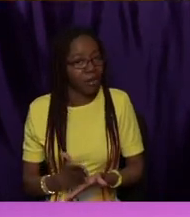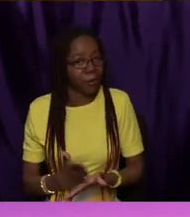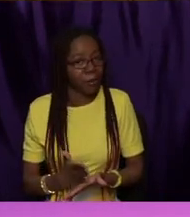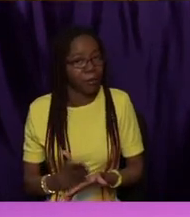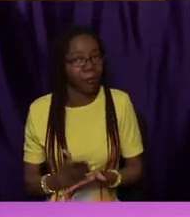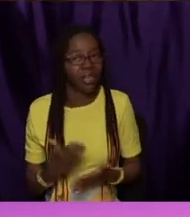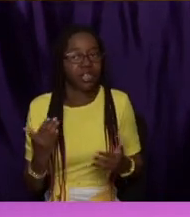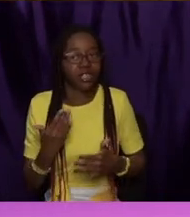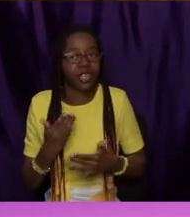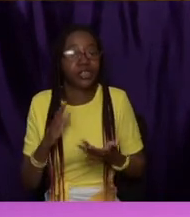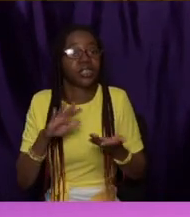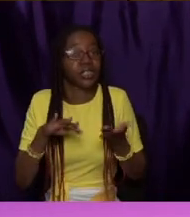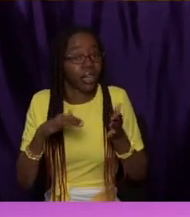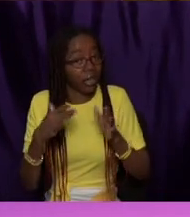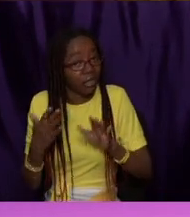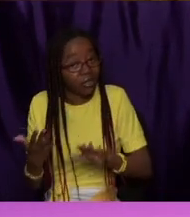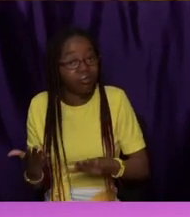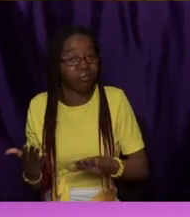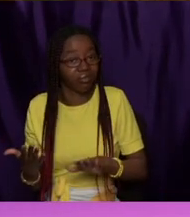scared to die,